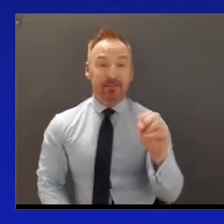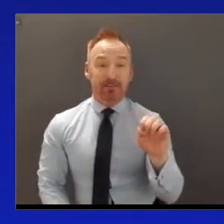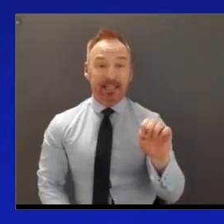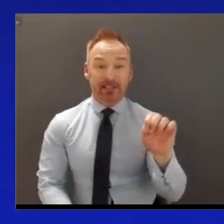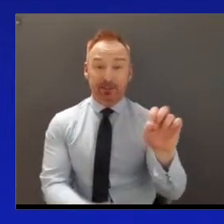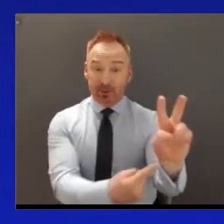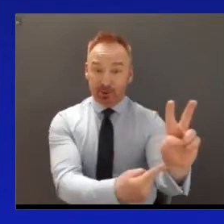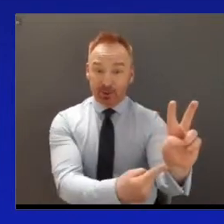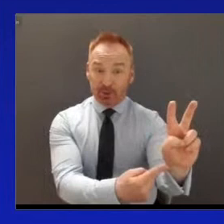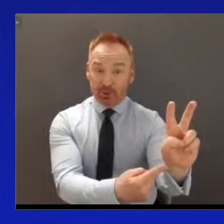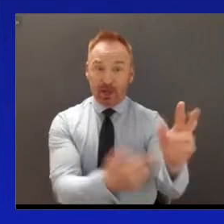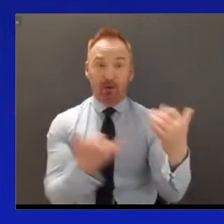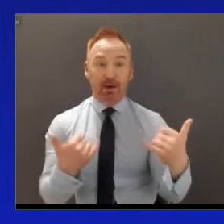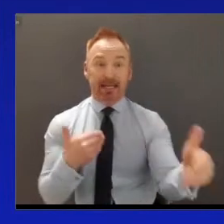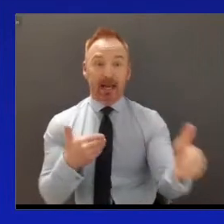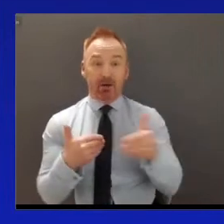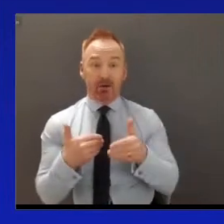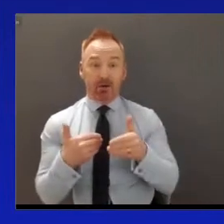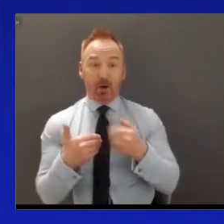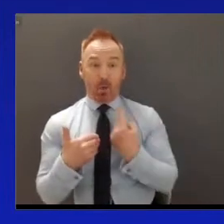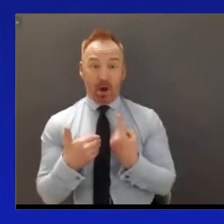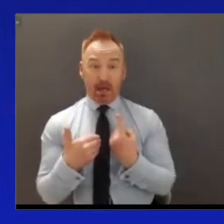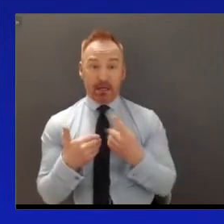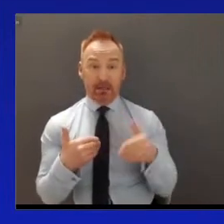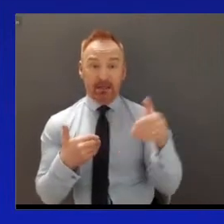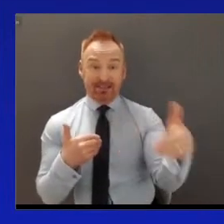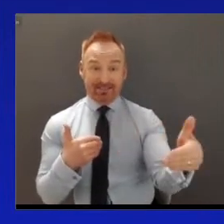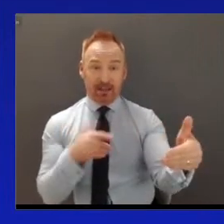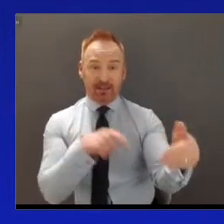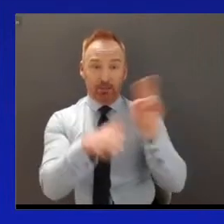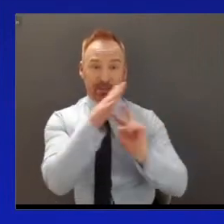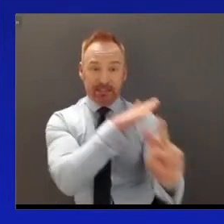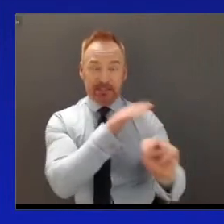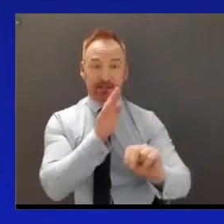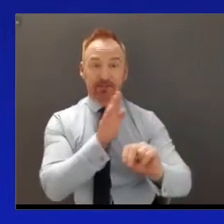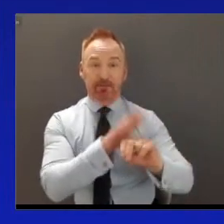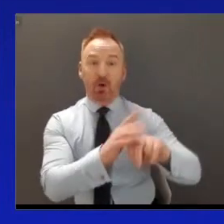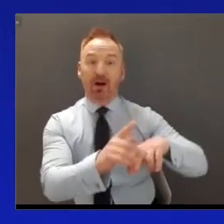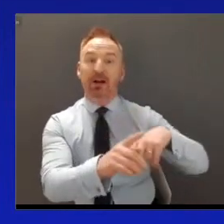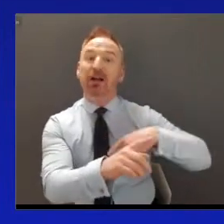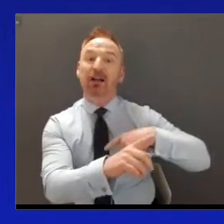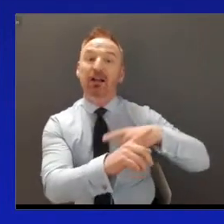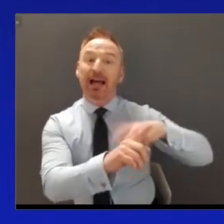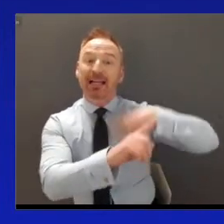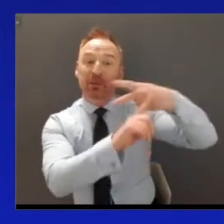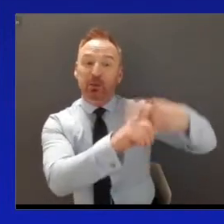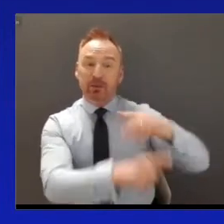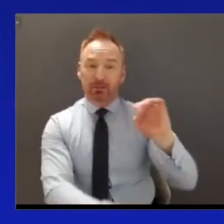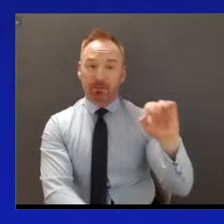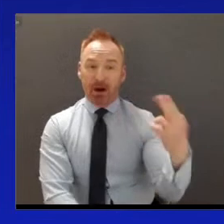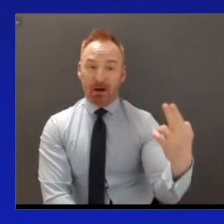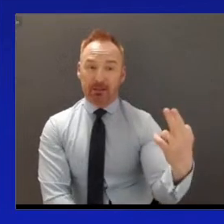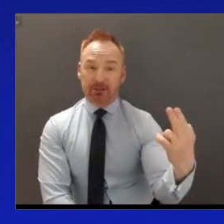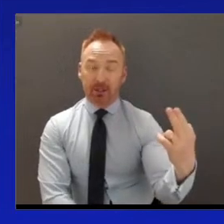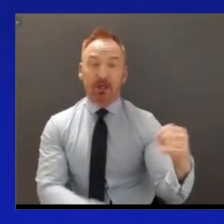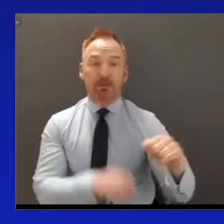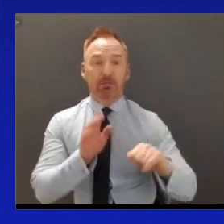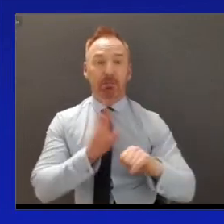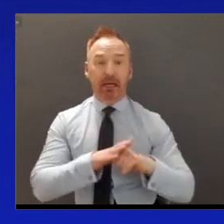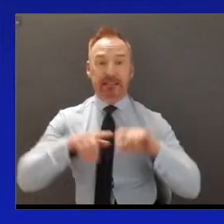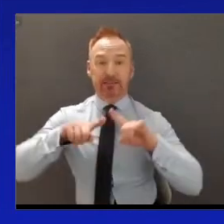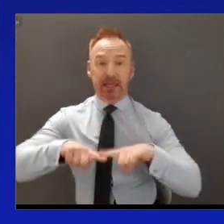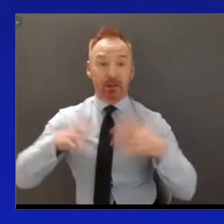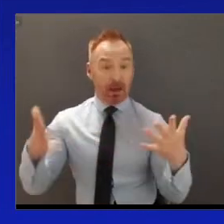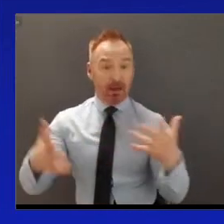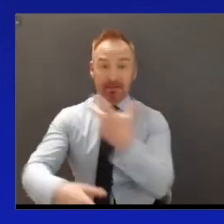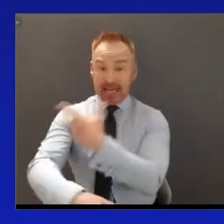right now. That'll be phase 2. It's predicted for March. But again, it's going to depend on vaccine if that gets pushed